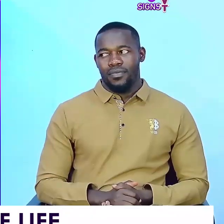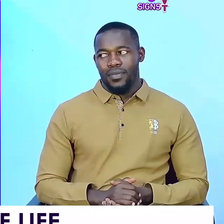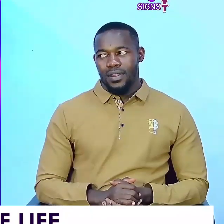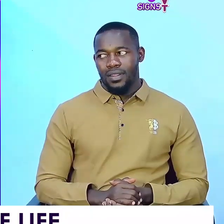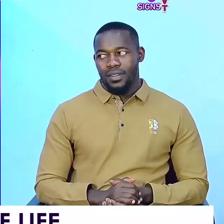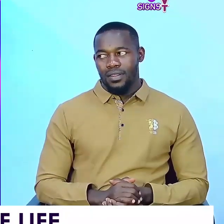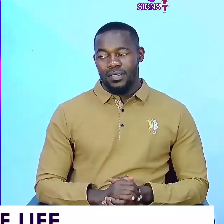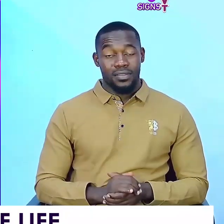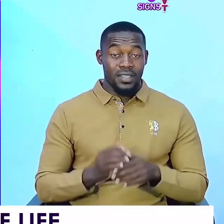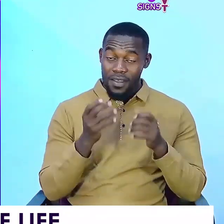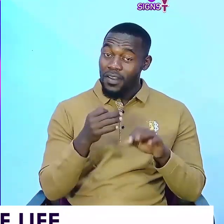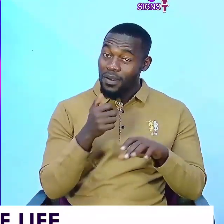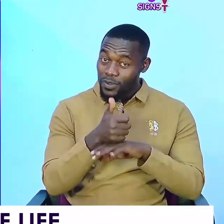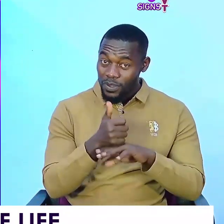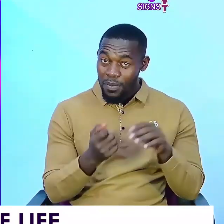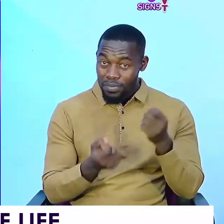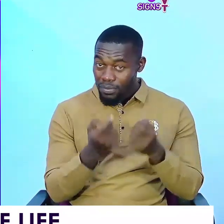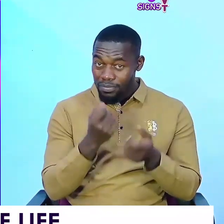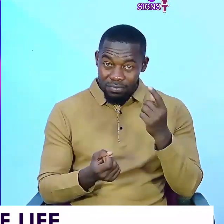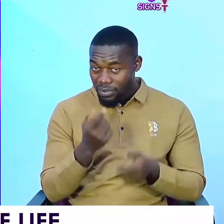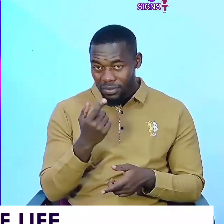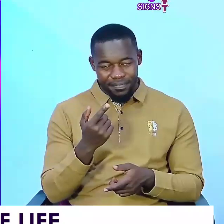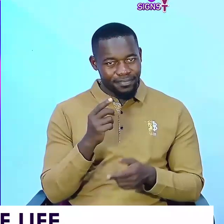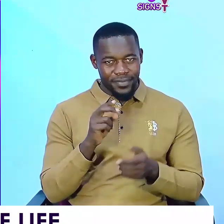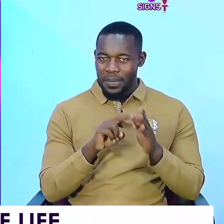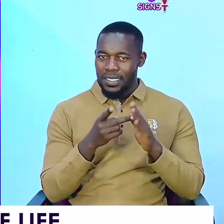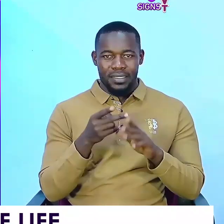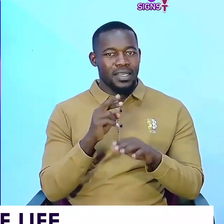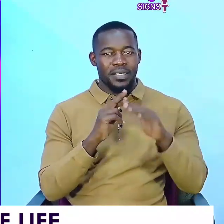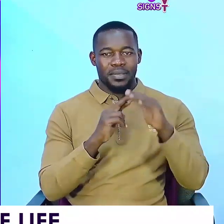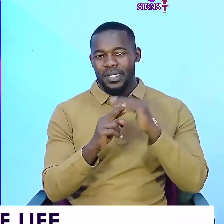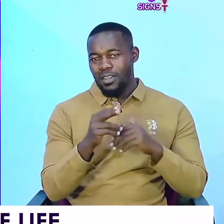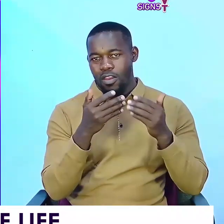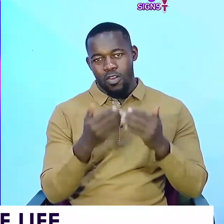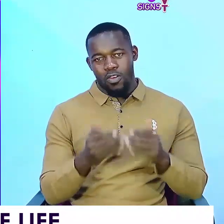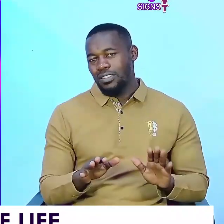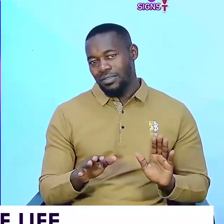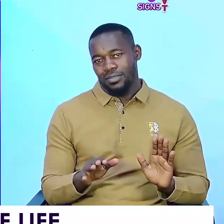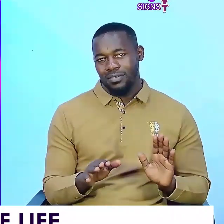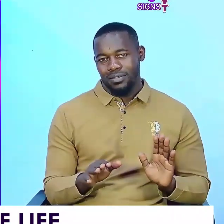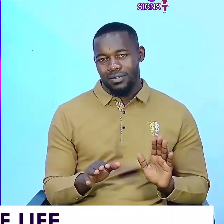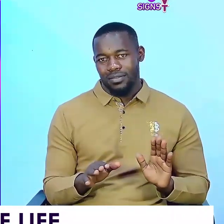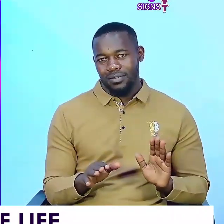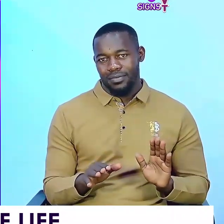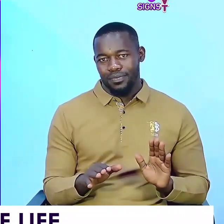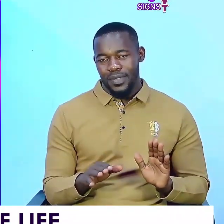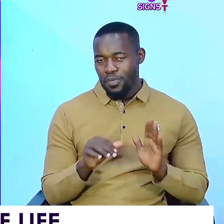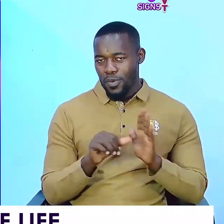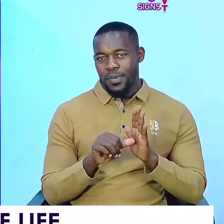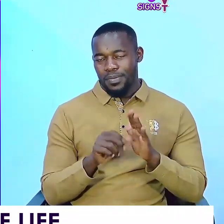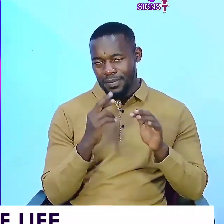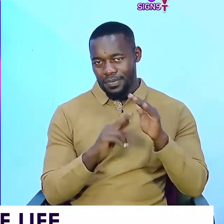respect is not existent in such a relationship. So we see what the problem is. Respect is lacking. That is actually